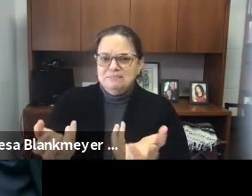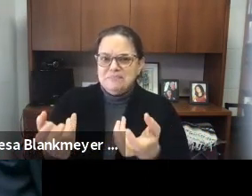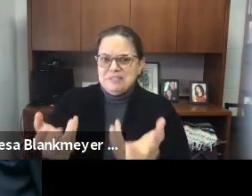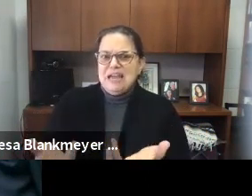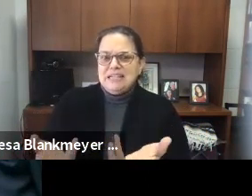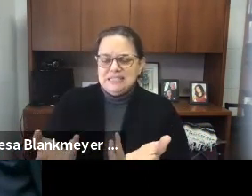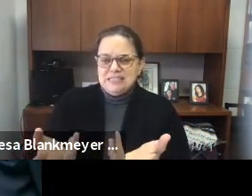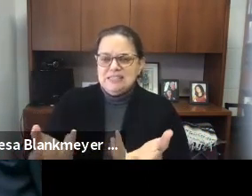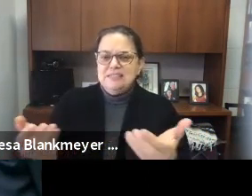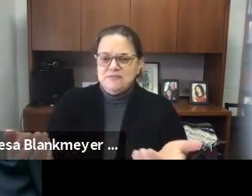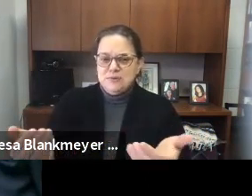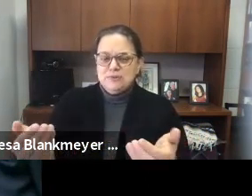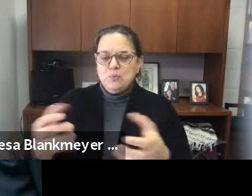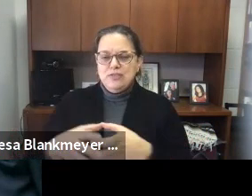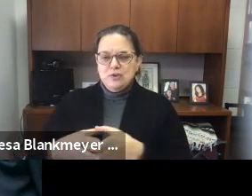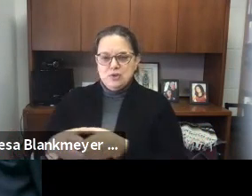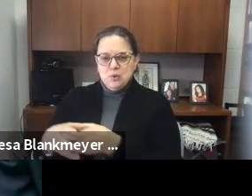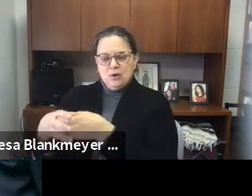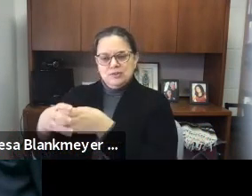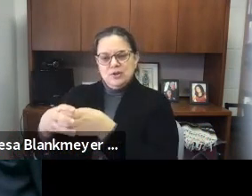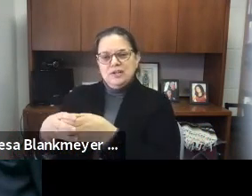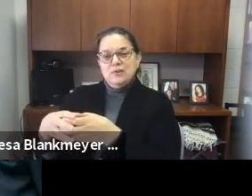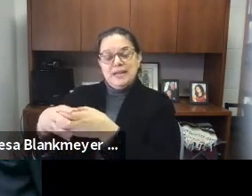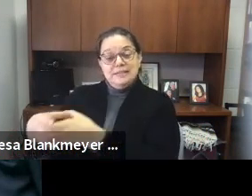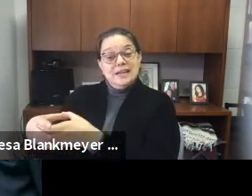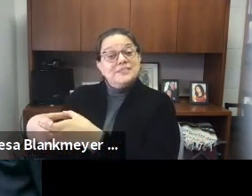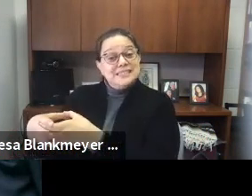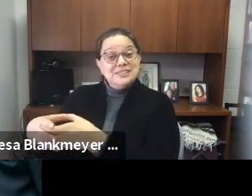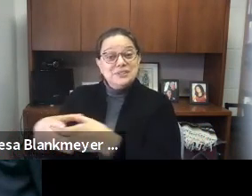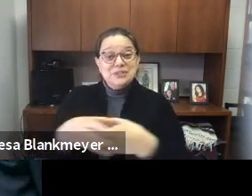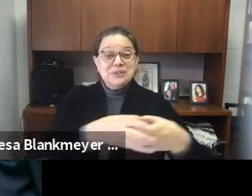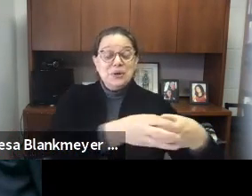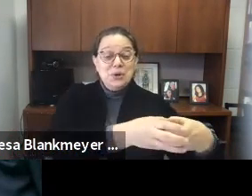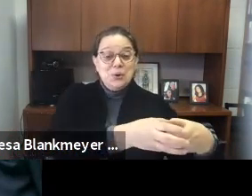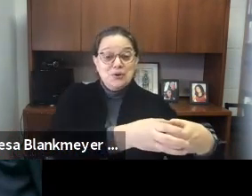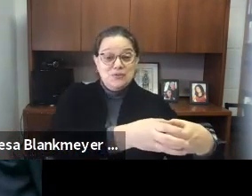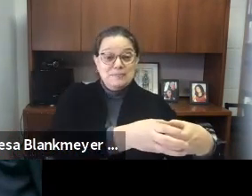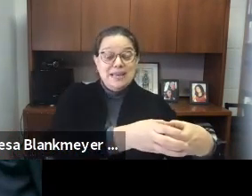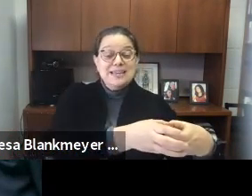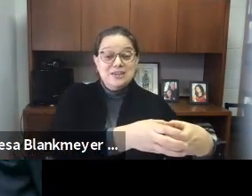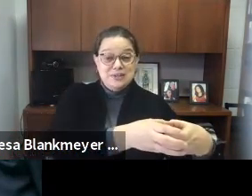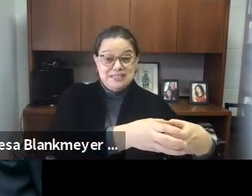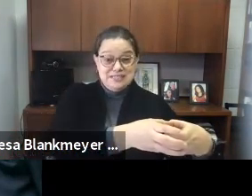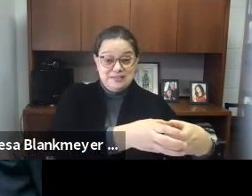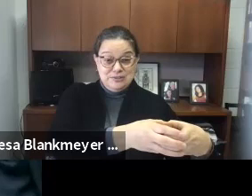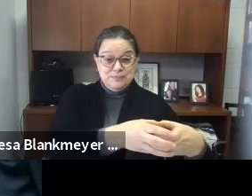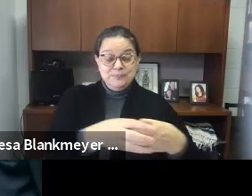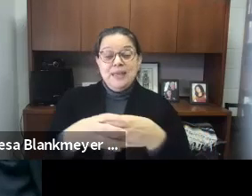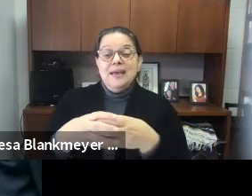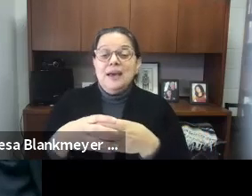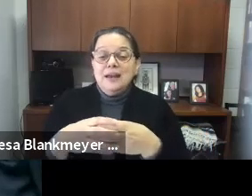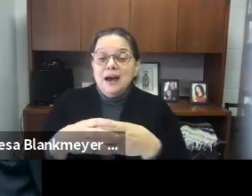hearing status differs whether you are starting from a deaf center or from a hearing